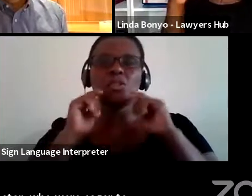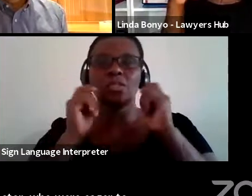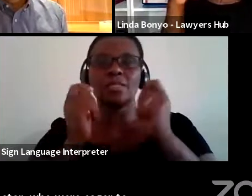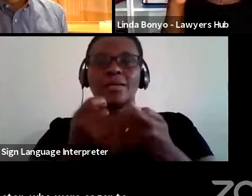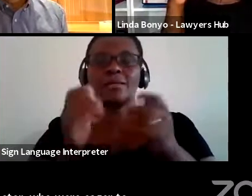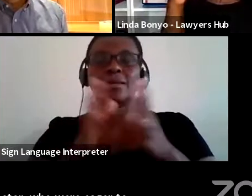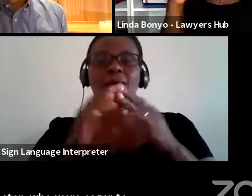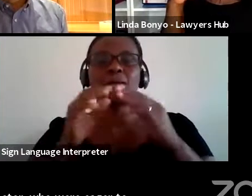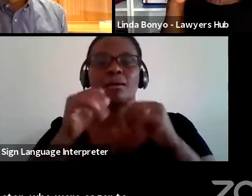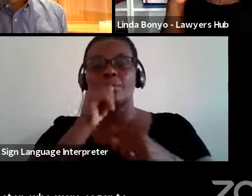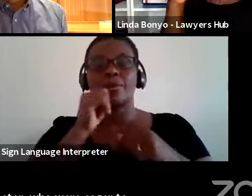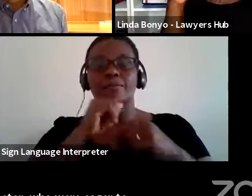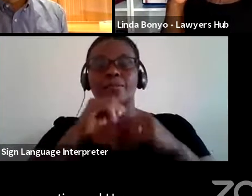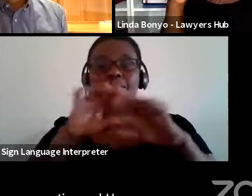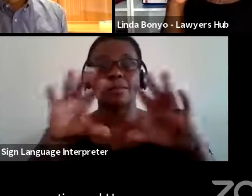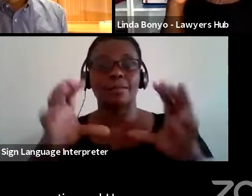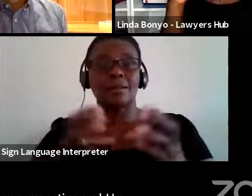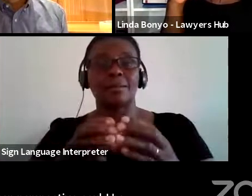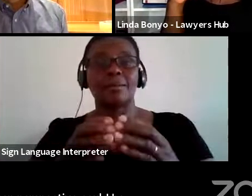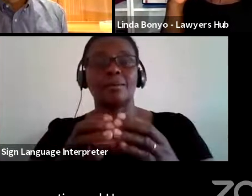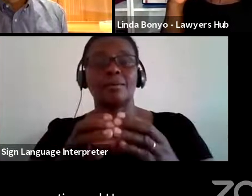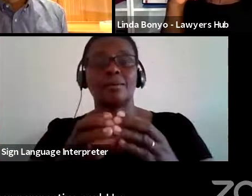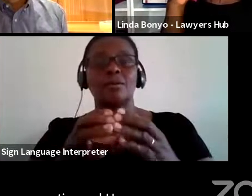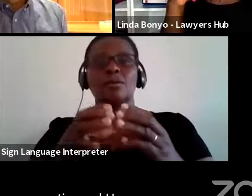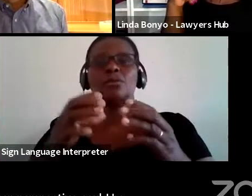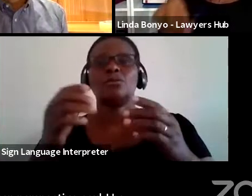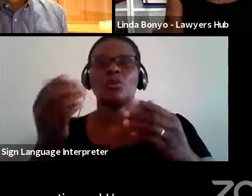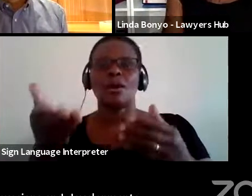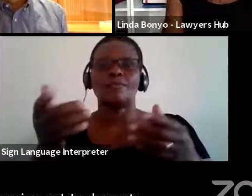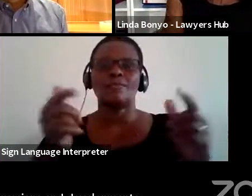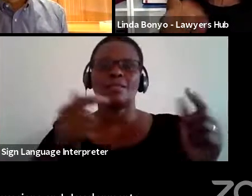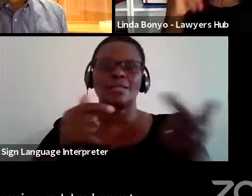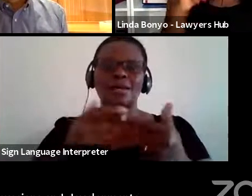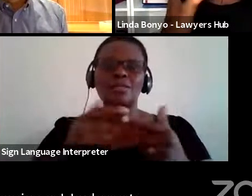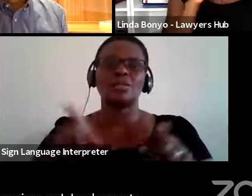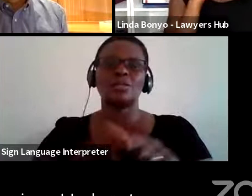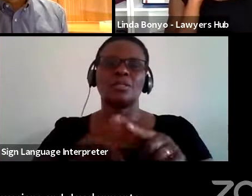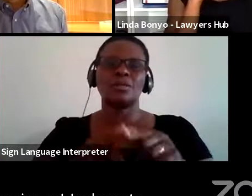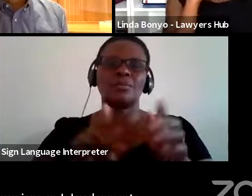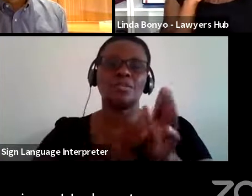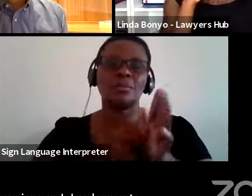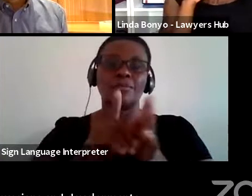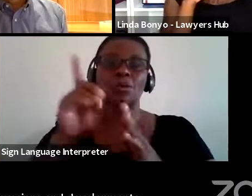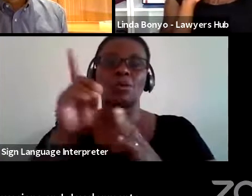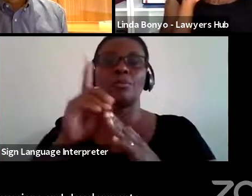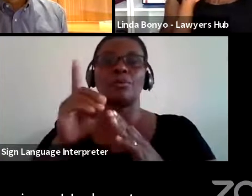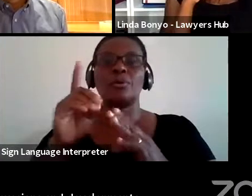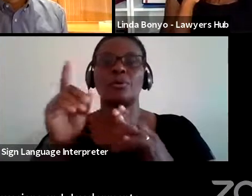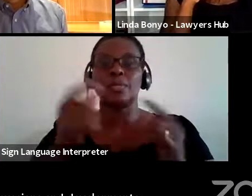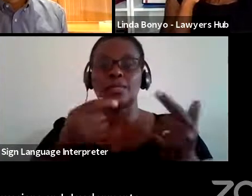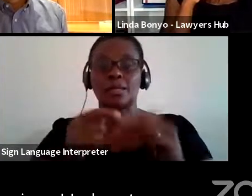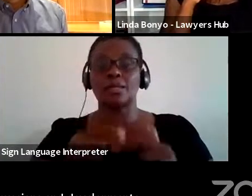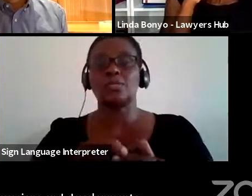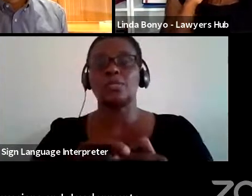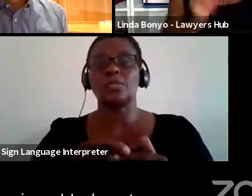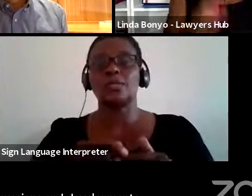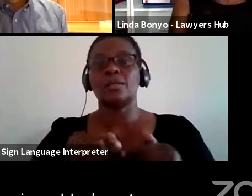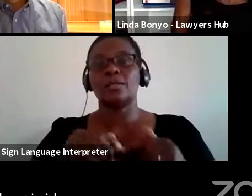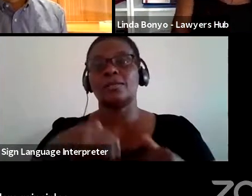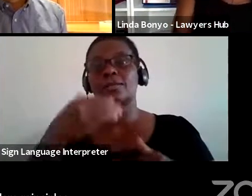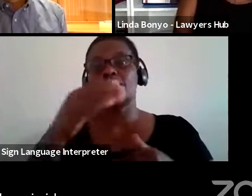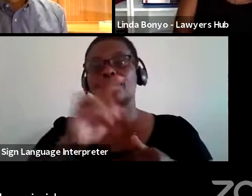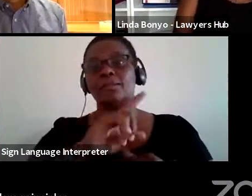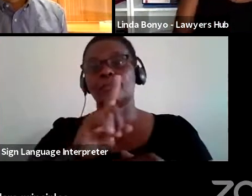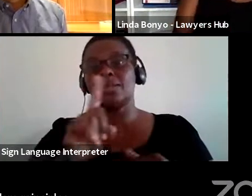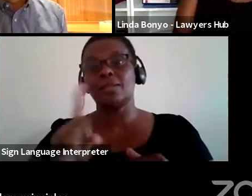perspective could be incorporated in further discussions and developments around the Santa Clara principles. So for the next few minutes, I'll be sharing some insights